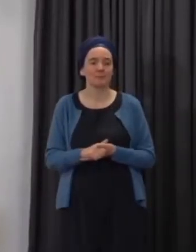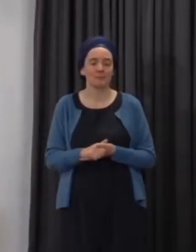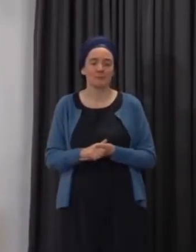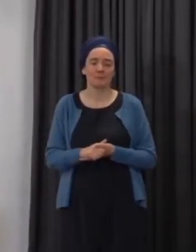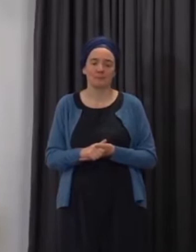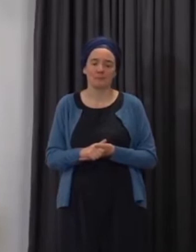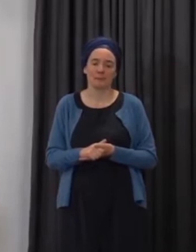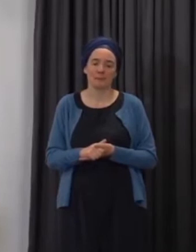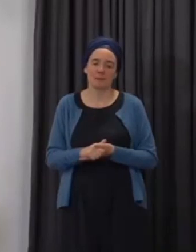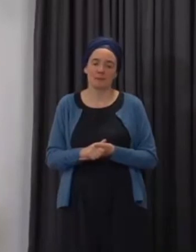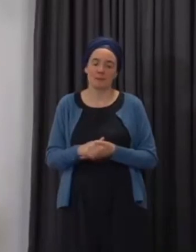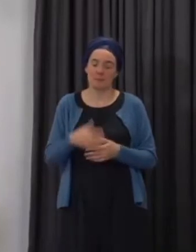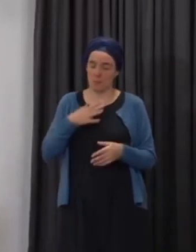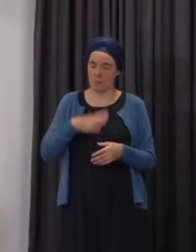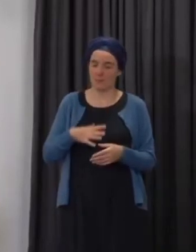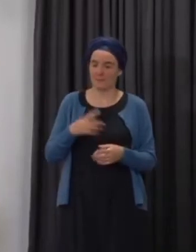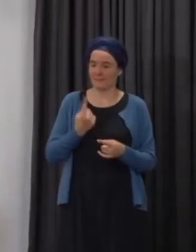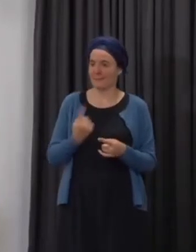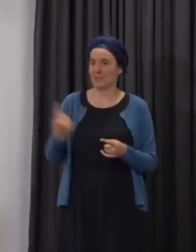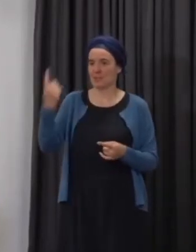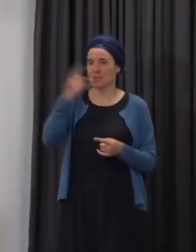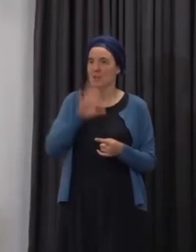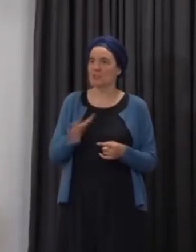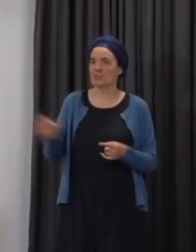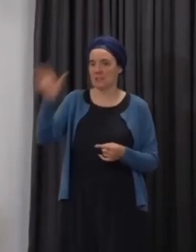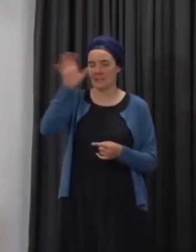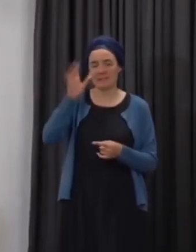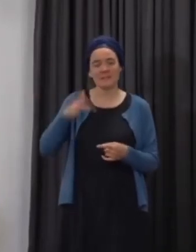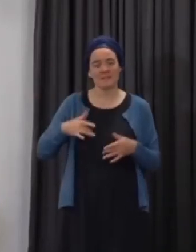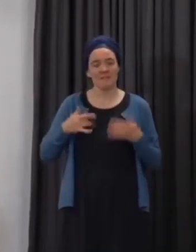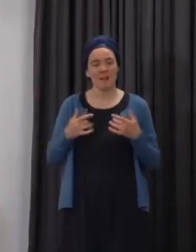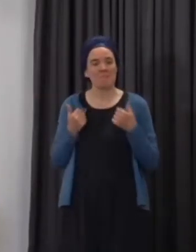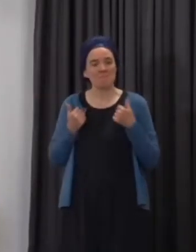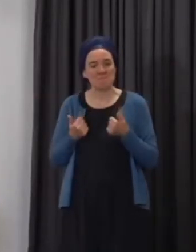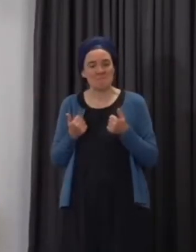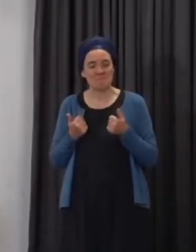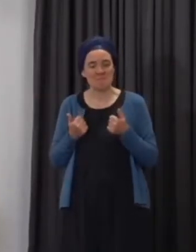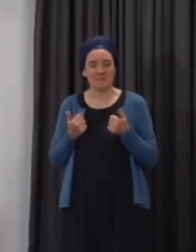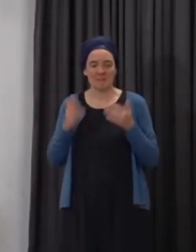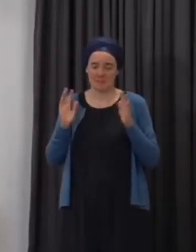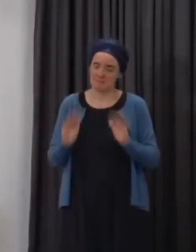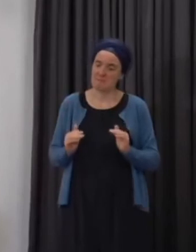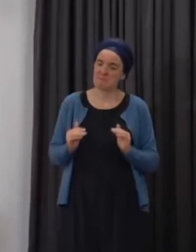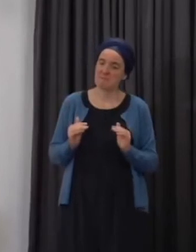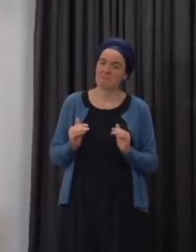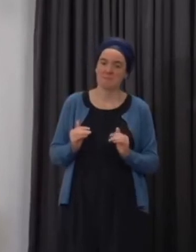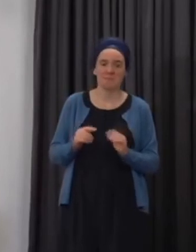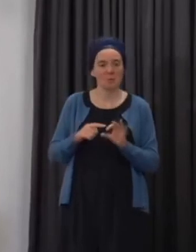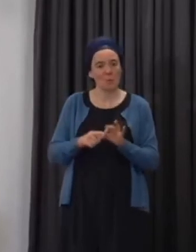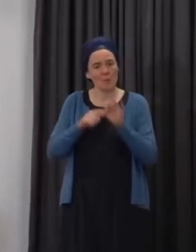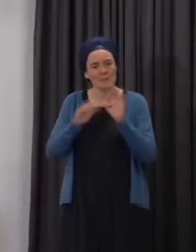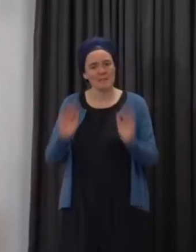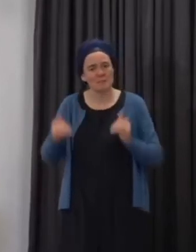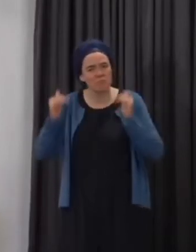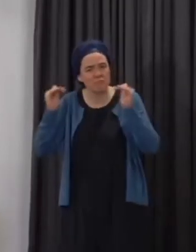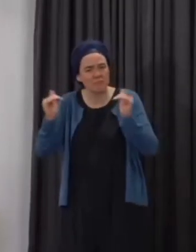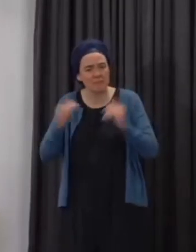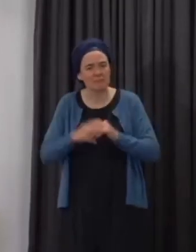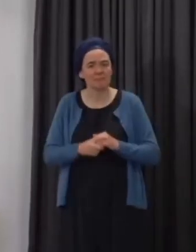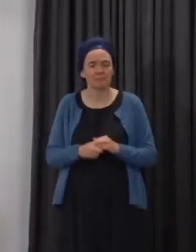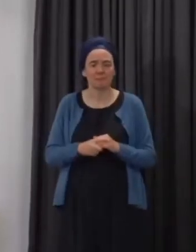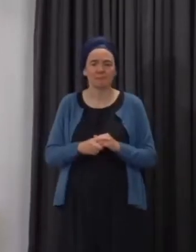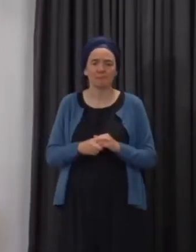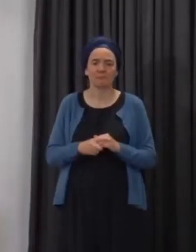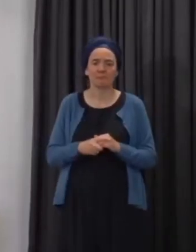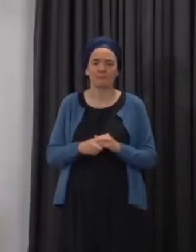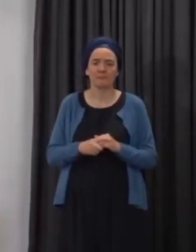ourselves in each UK country that there's proper value and there are real standards being set in the way those tests are being run. The other testing capacity